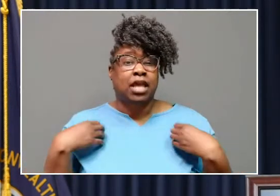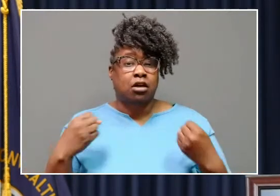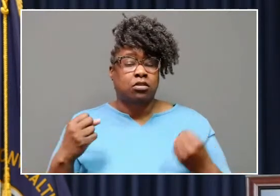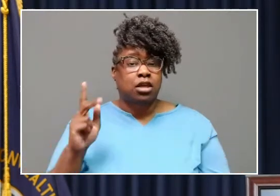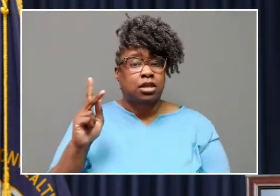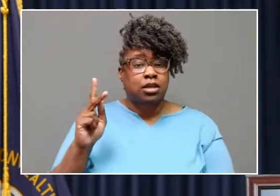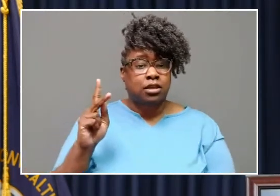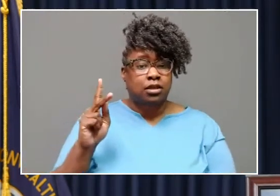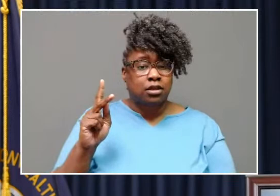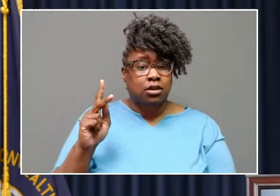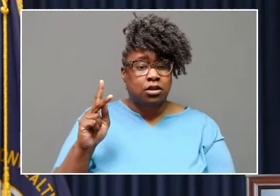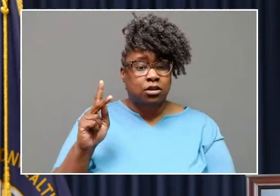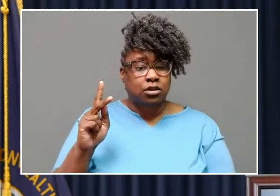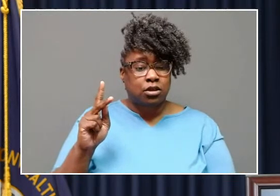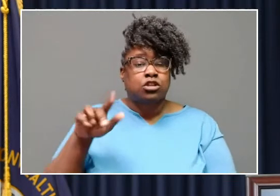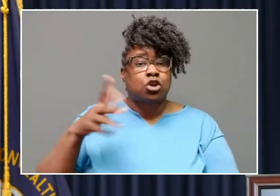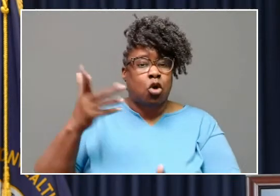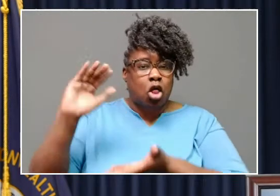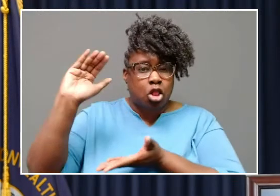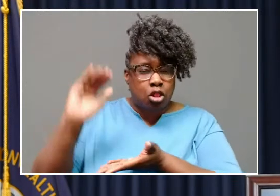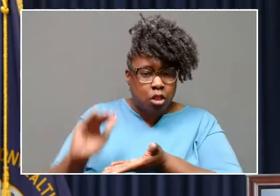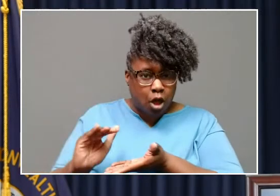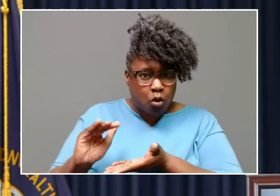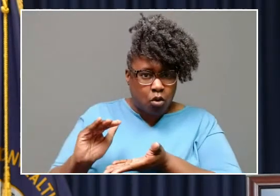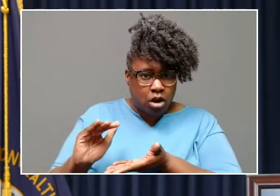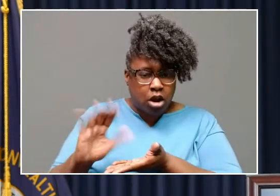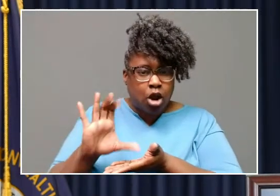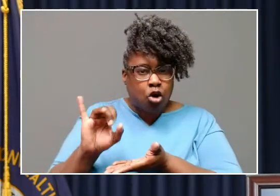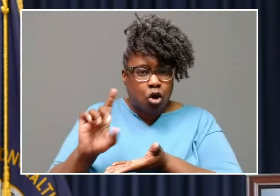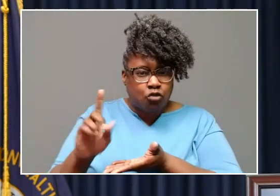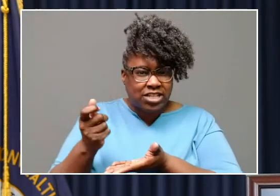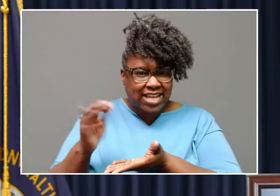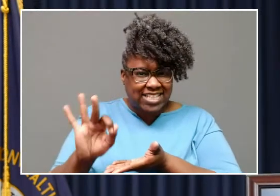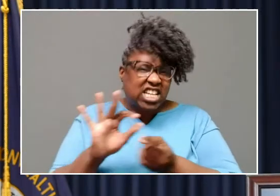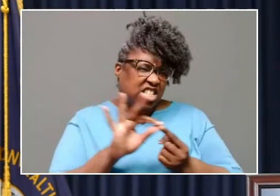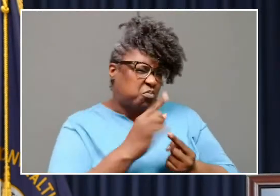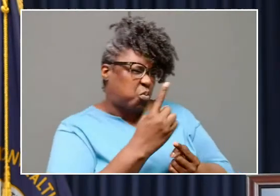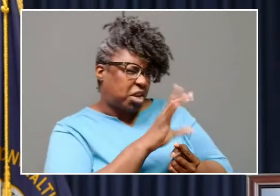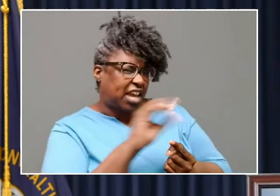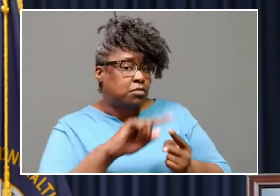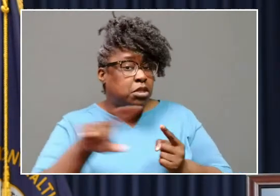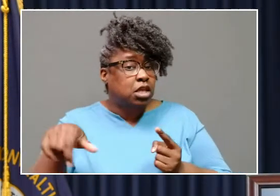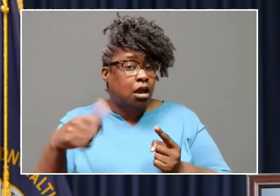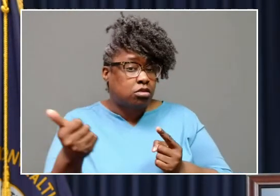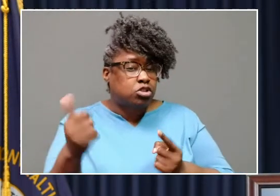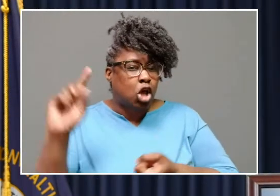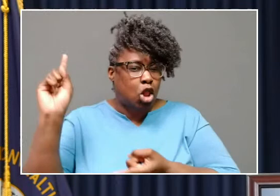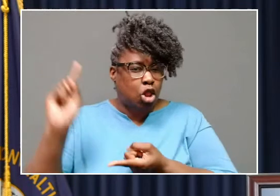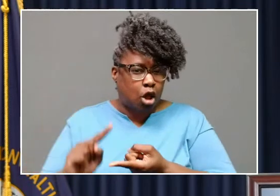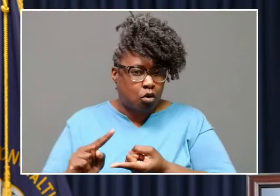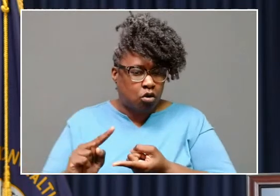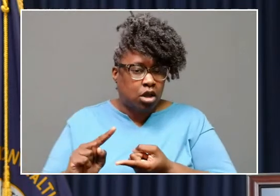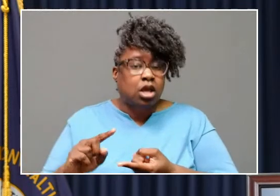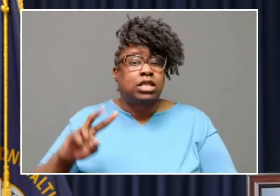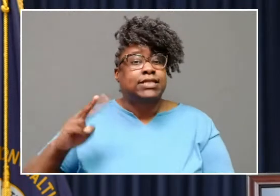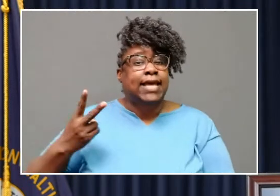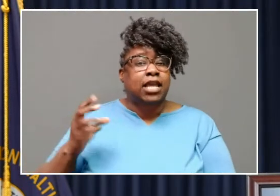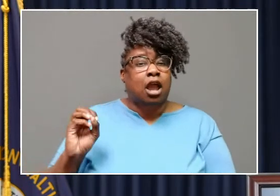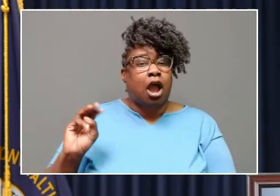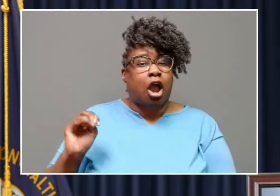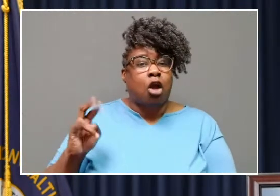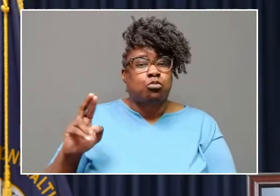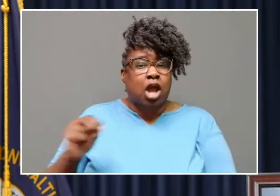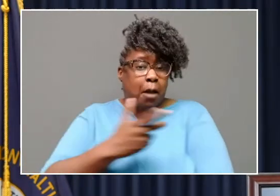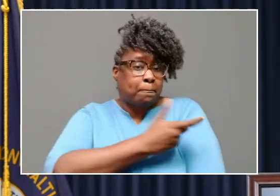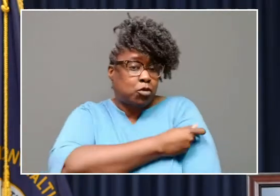the low COVID-19 status. This week, the FDA approved a second Omicron booster for immunocompromised